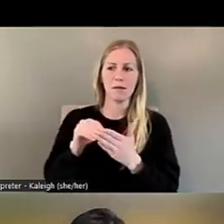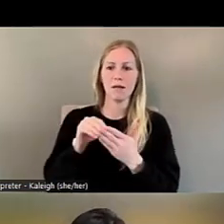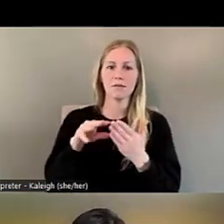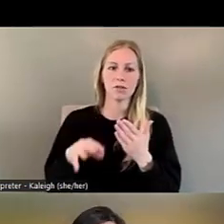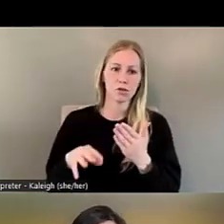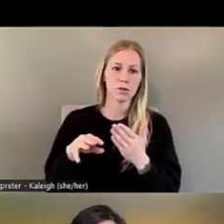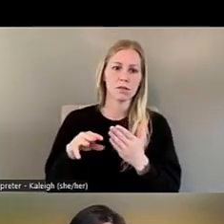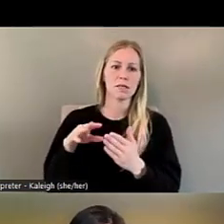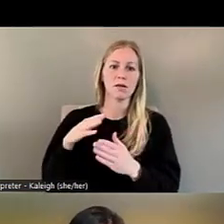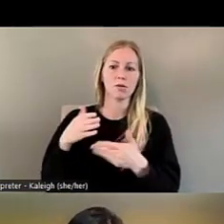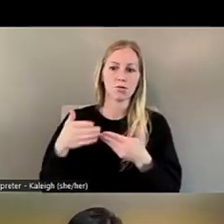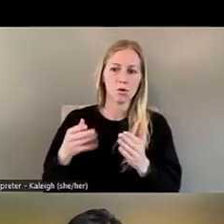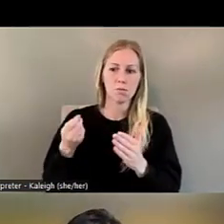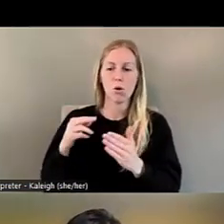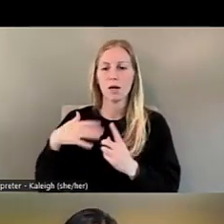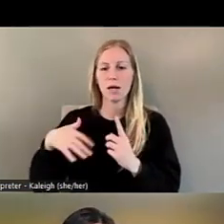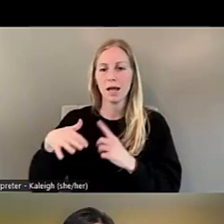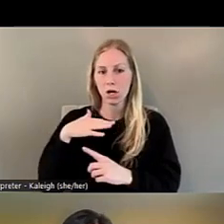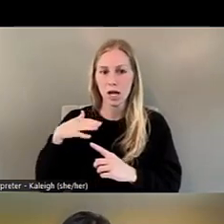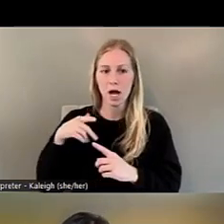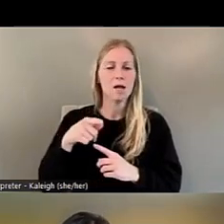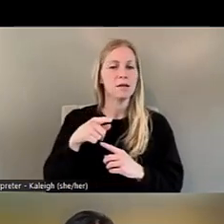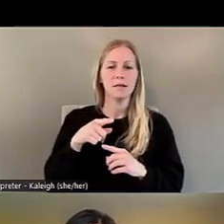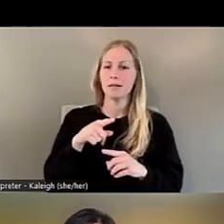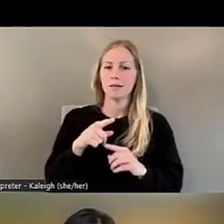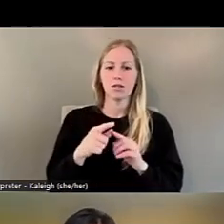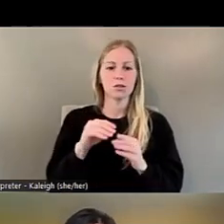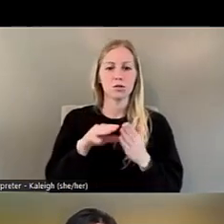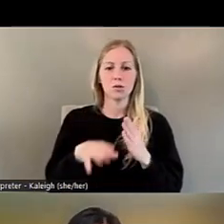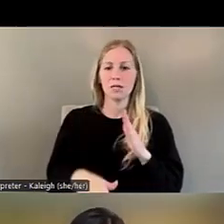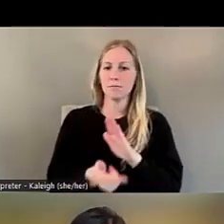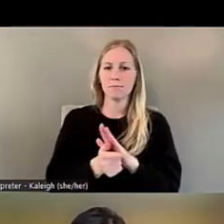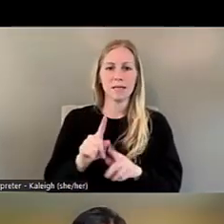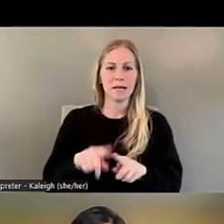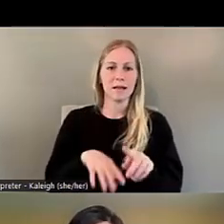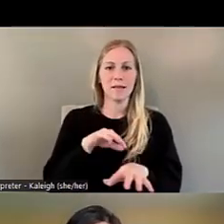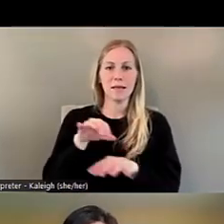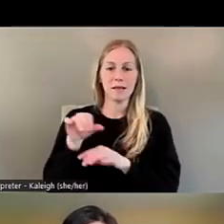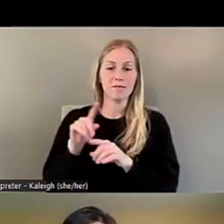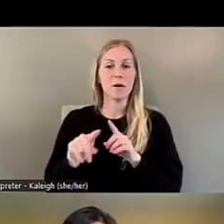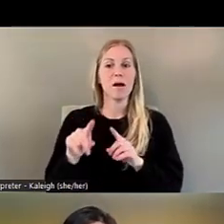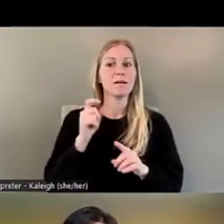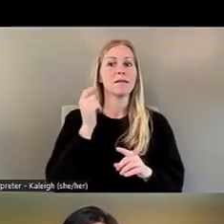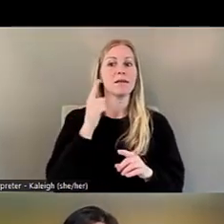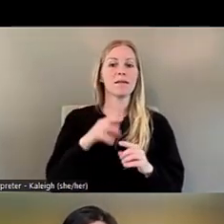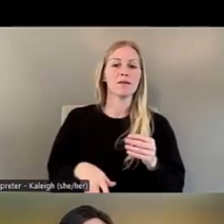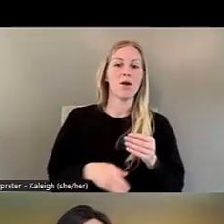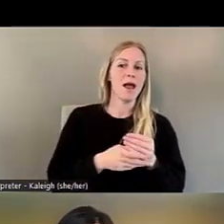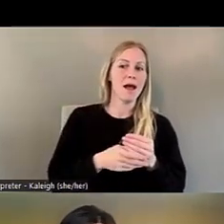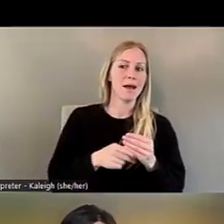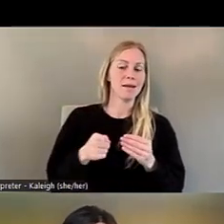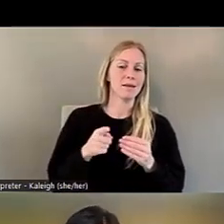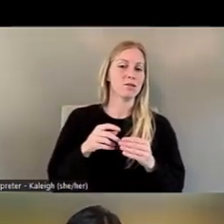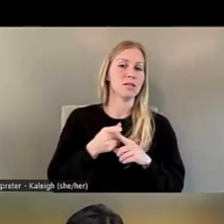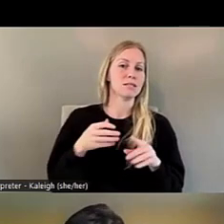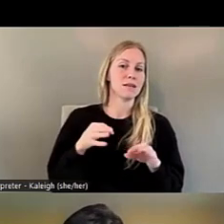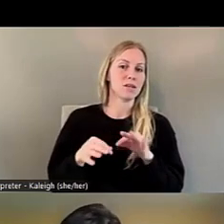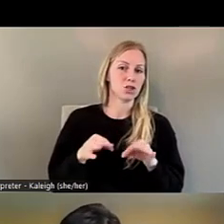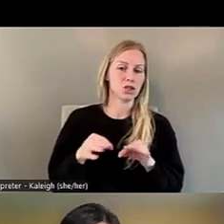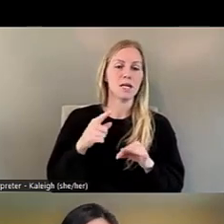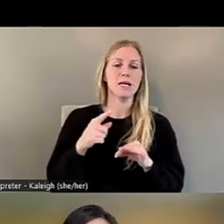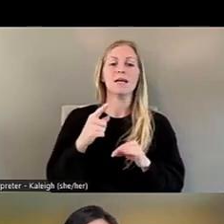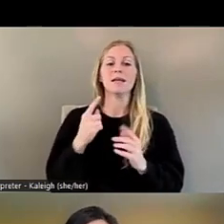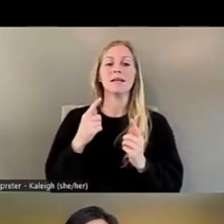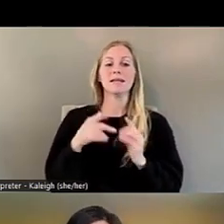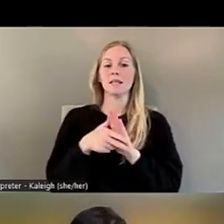the student is not permitted to leave. However, the definition goes on to say that it is considered